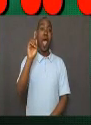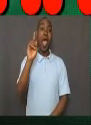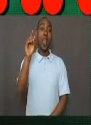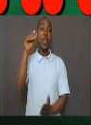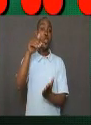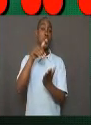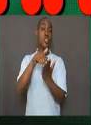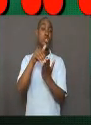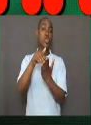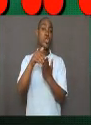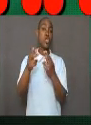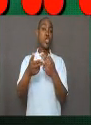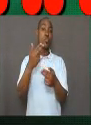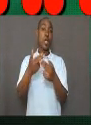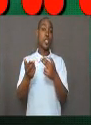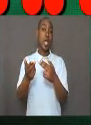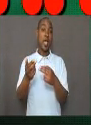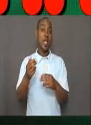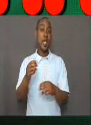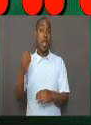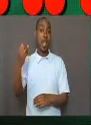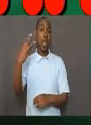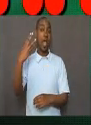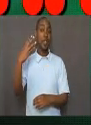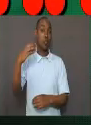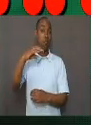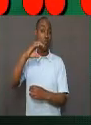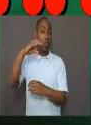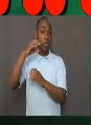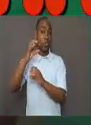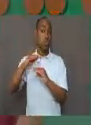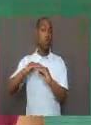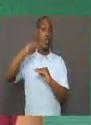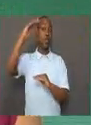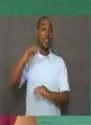1,000 times greater than a light microscope.